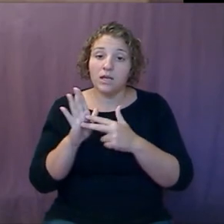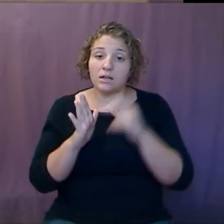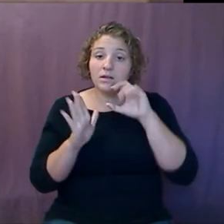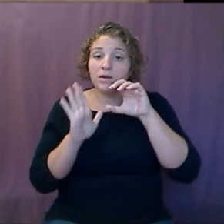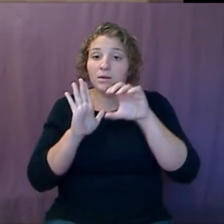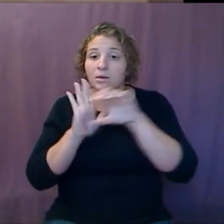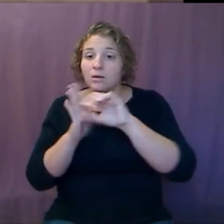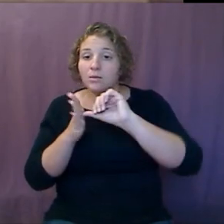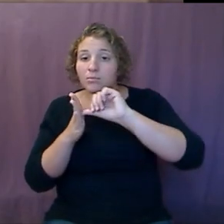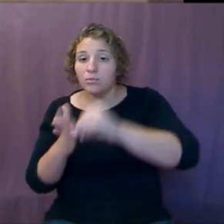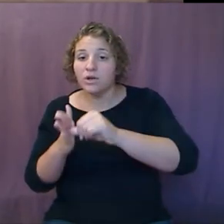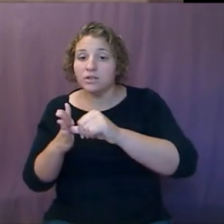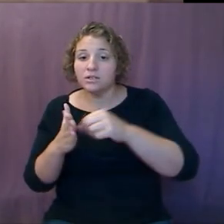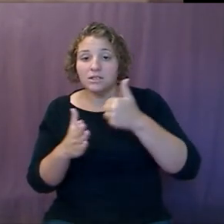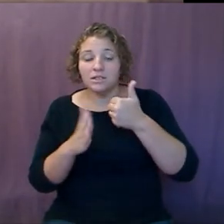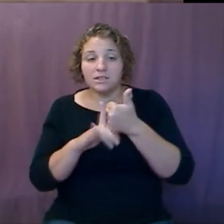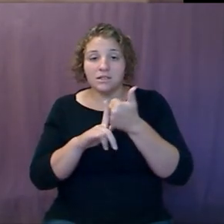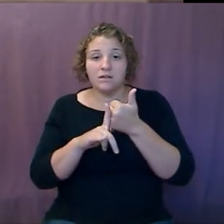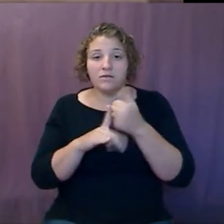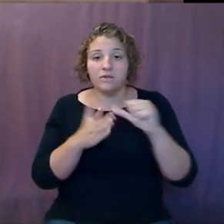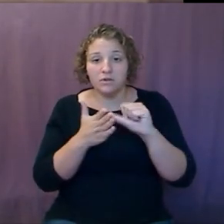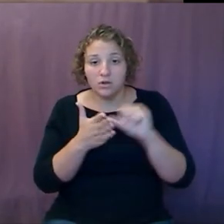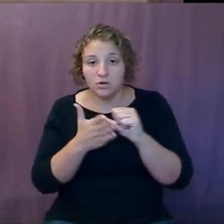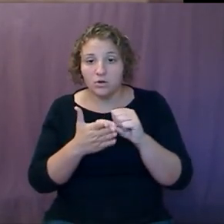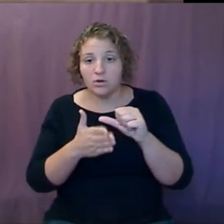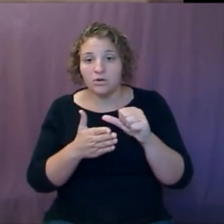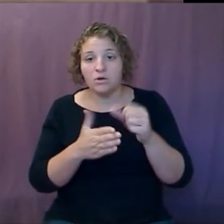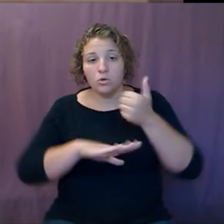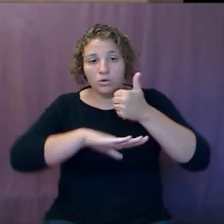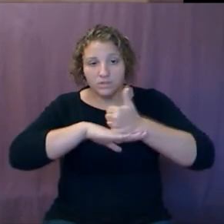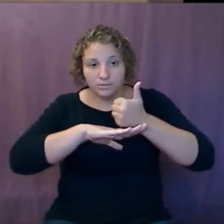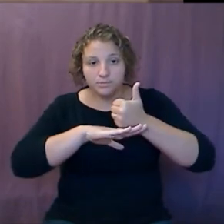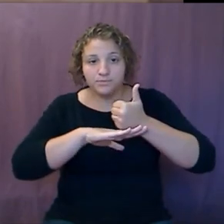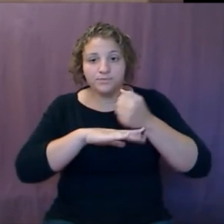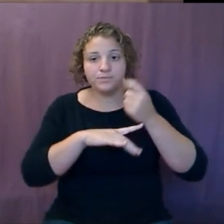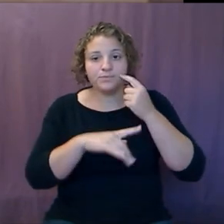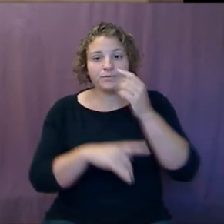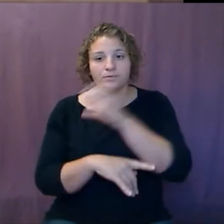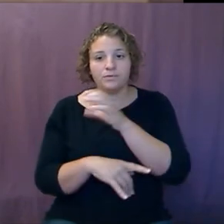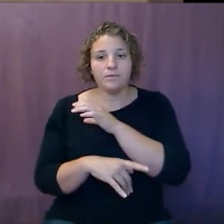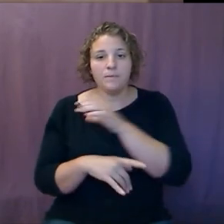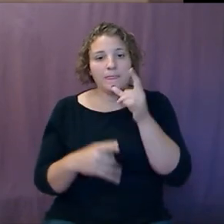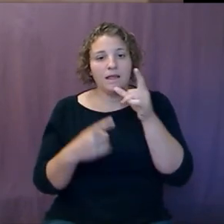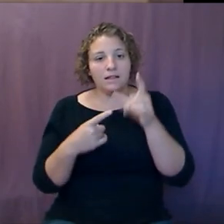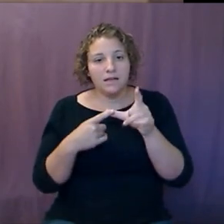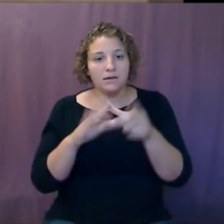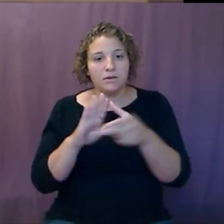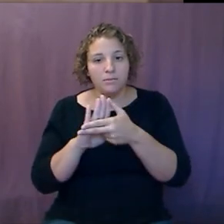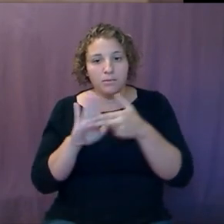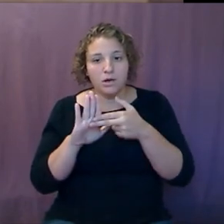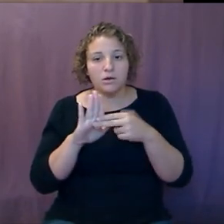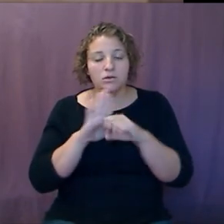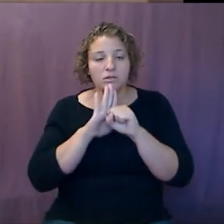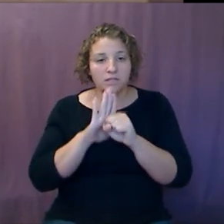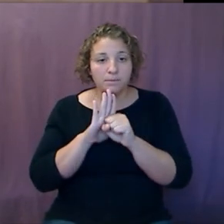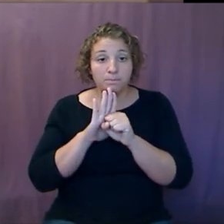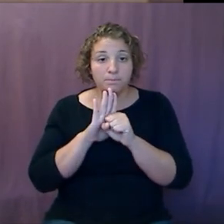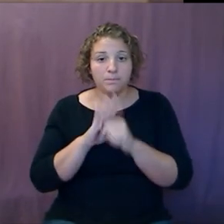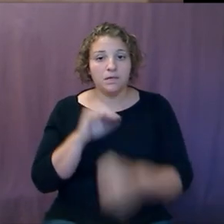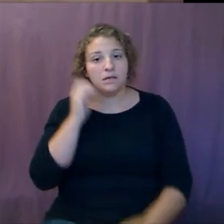itself usually something engraven cut in or stamped a character letter mark or sign interesting because character